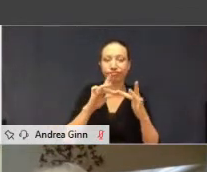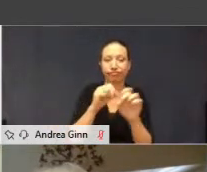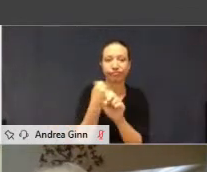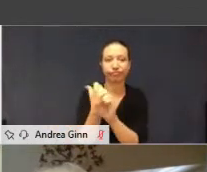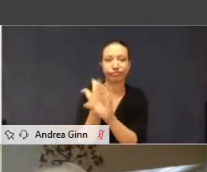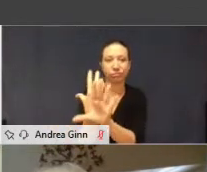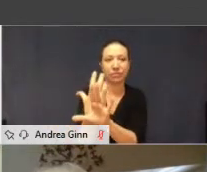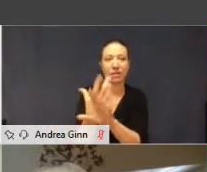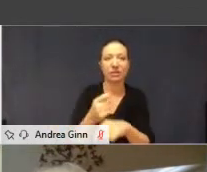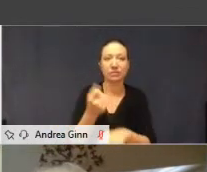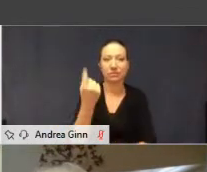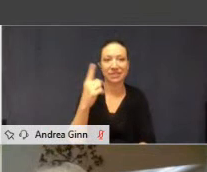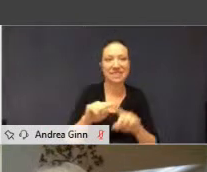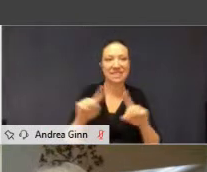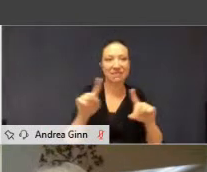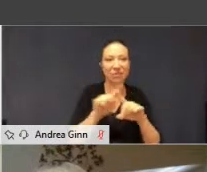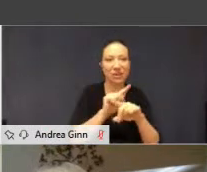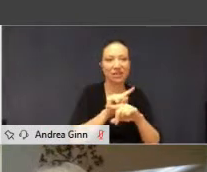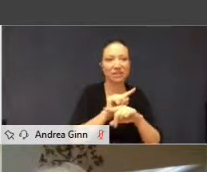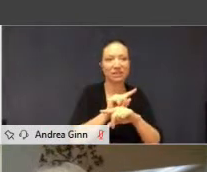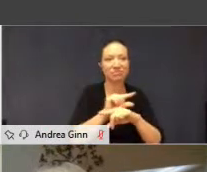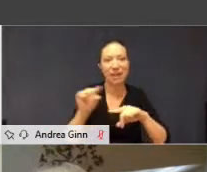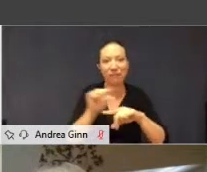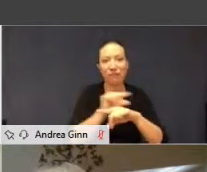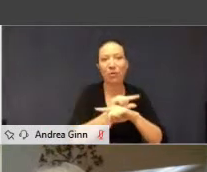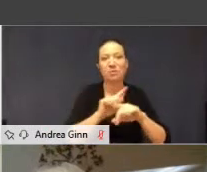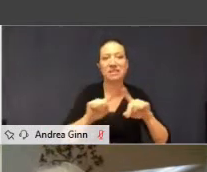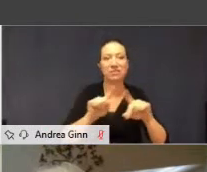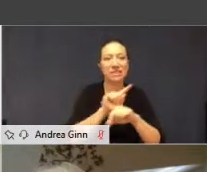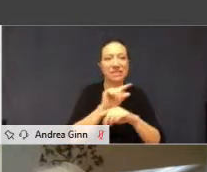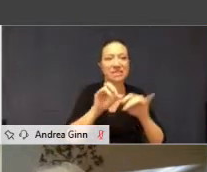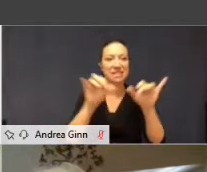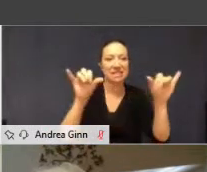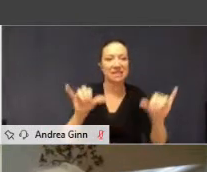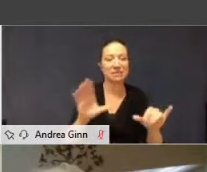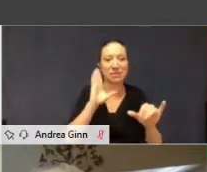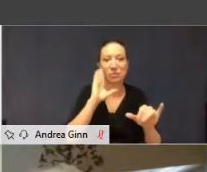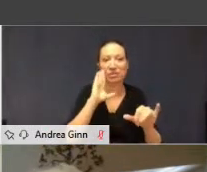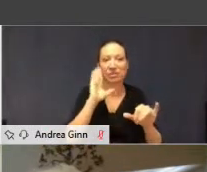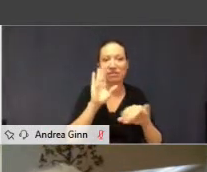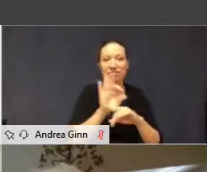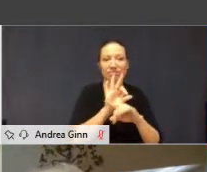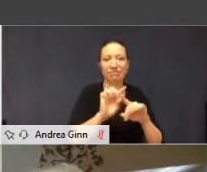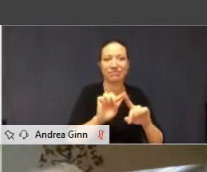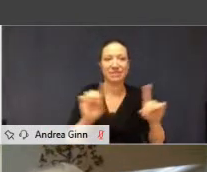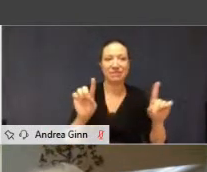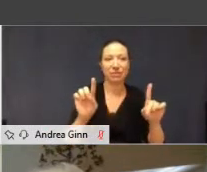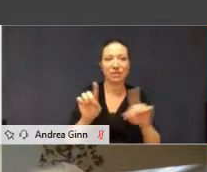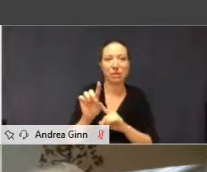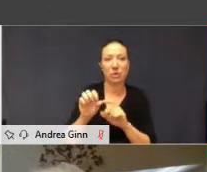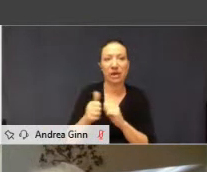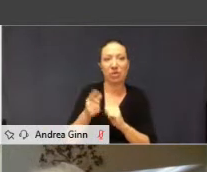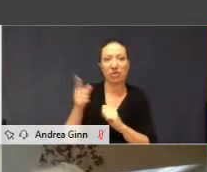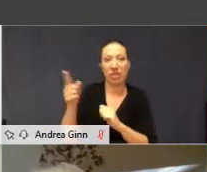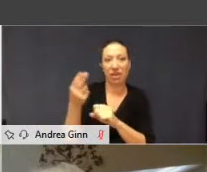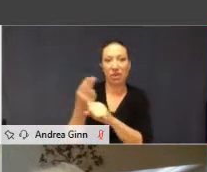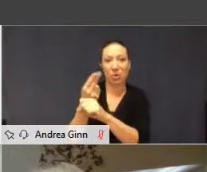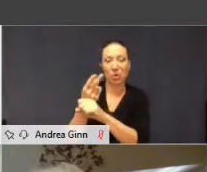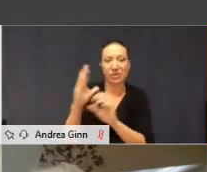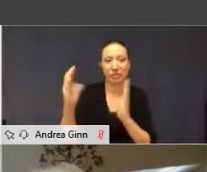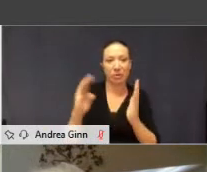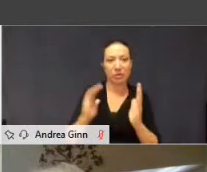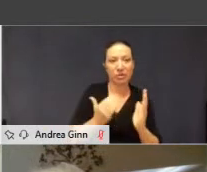work differently. So we have, the system they use versus something more local. Not all of them